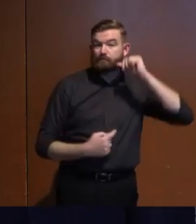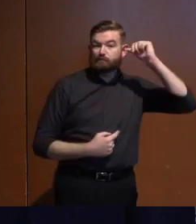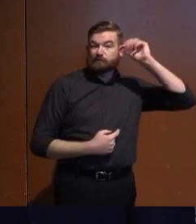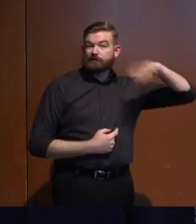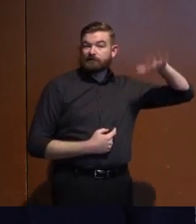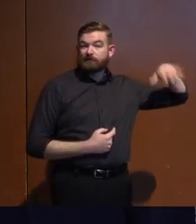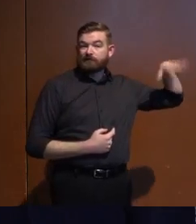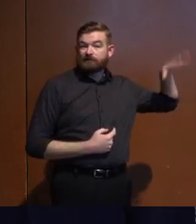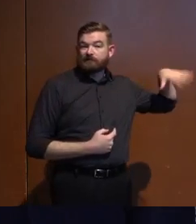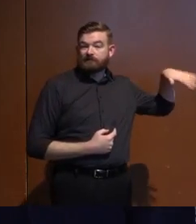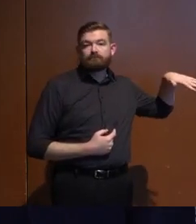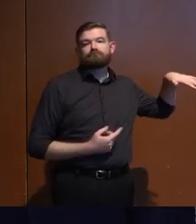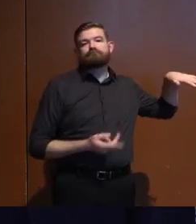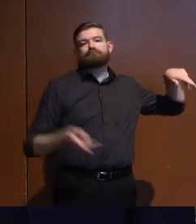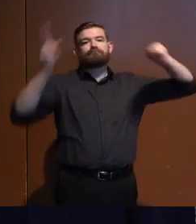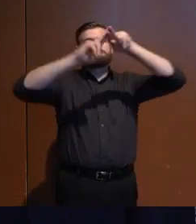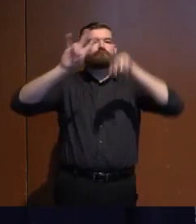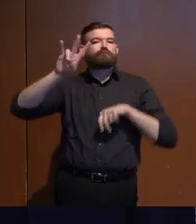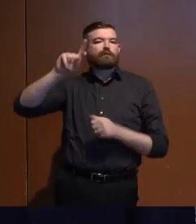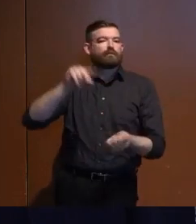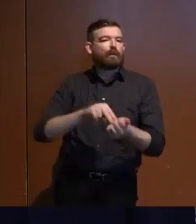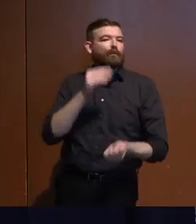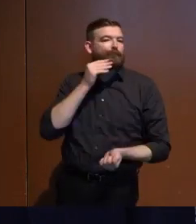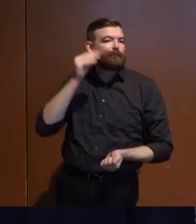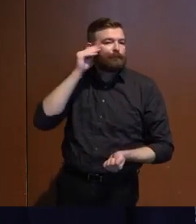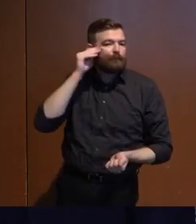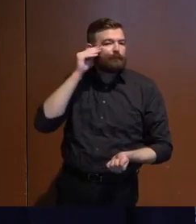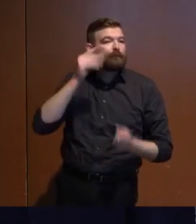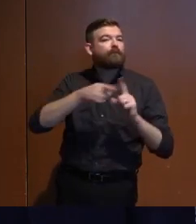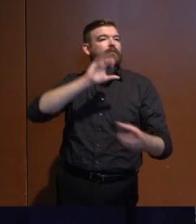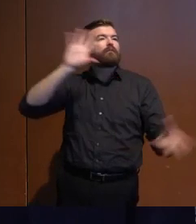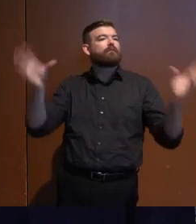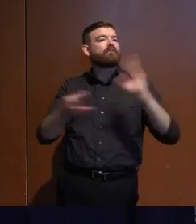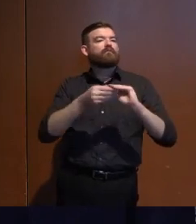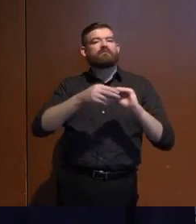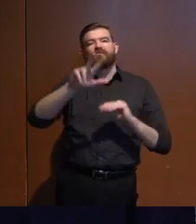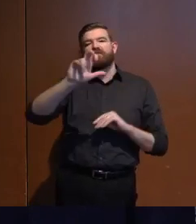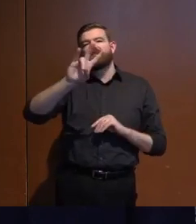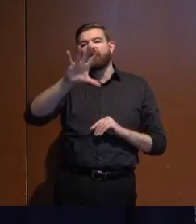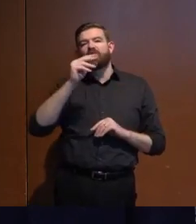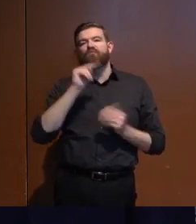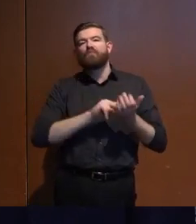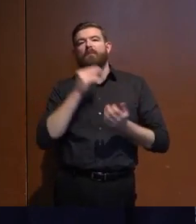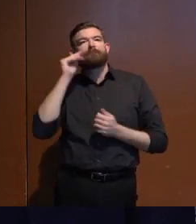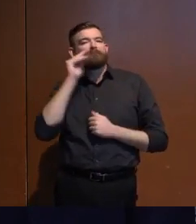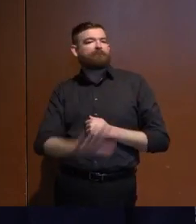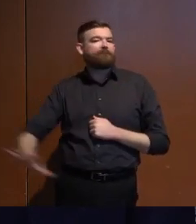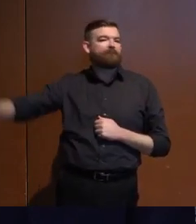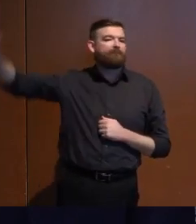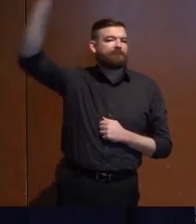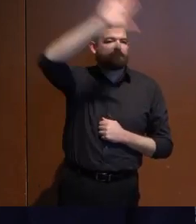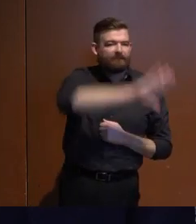it's 71 of the 375 long-term care facilities in New